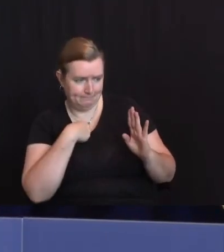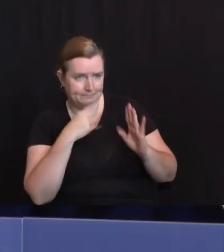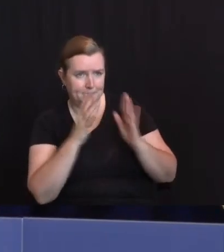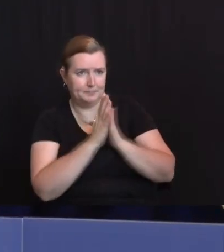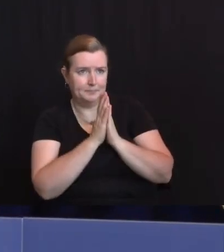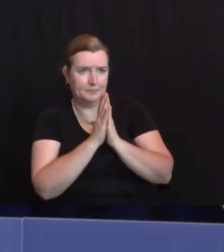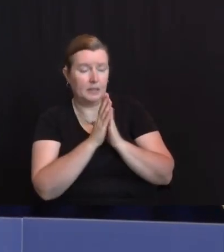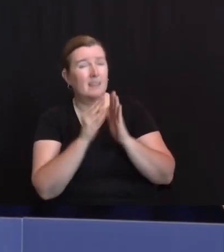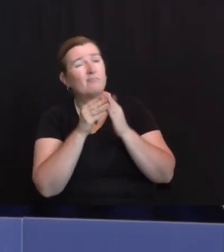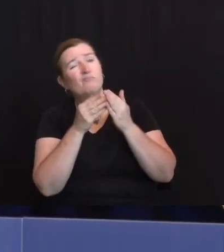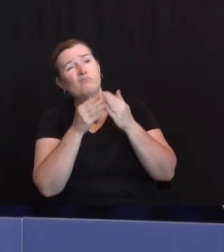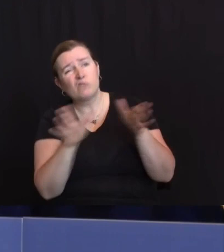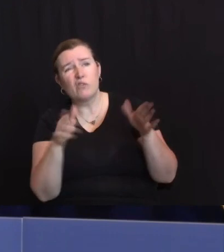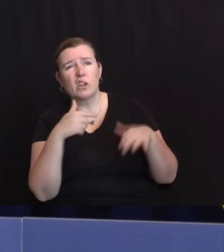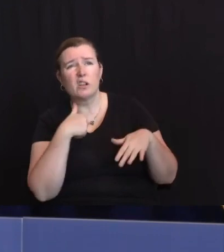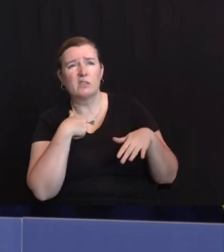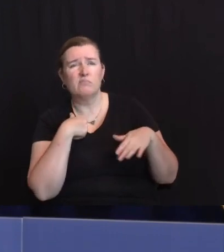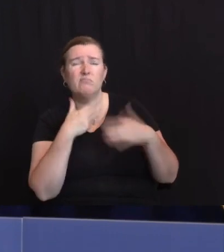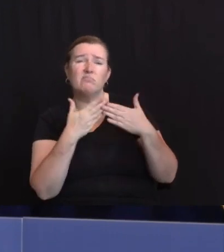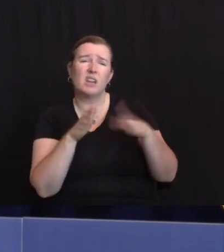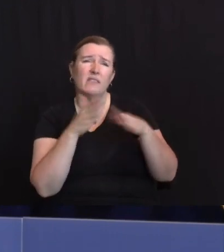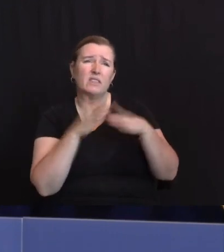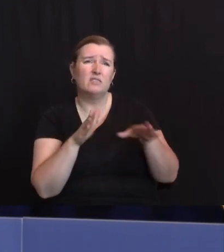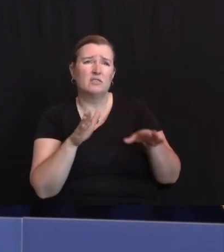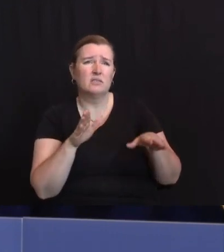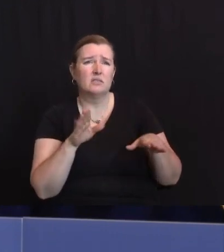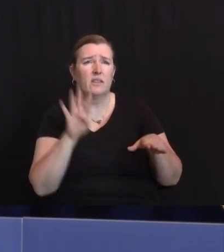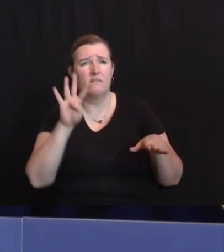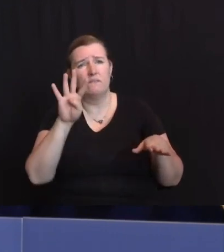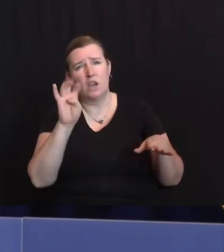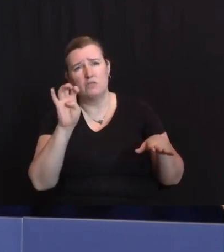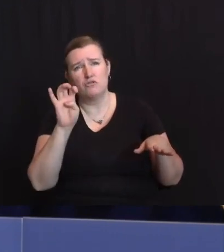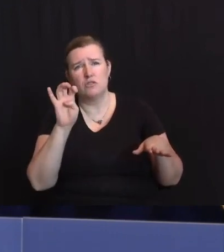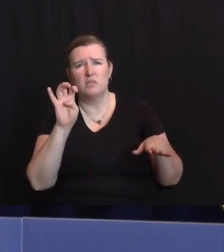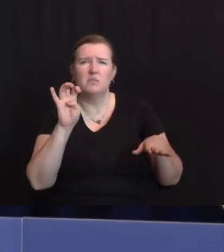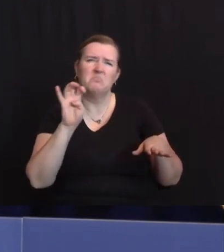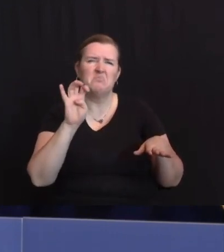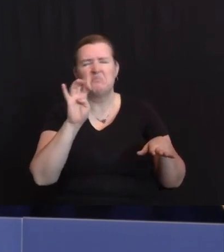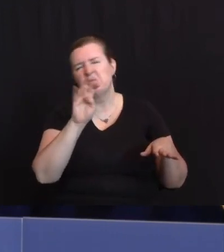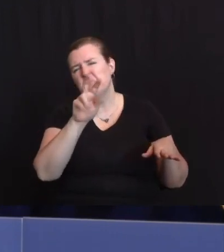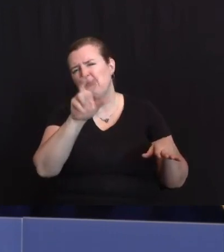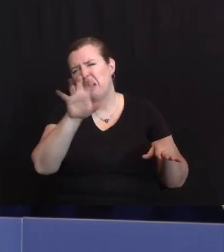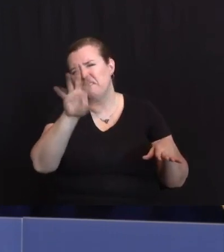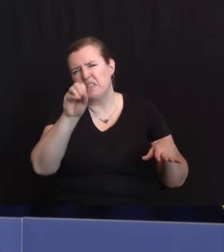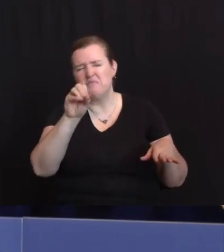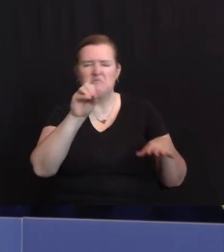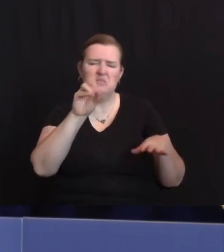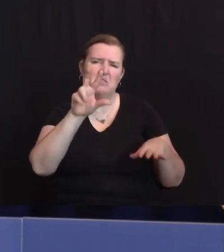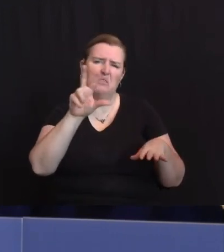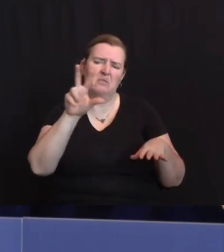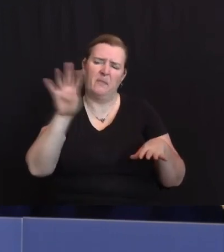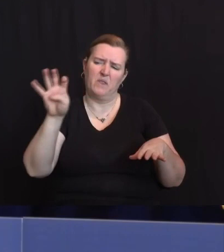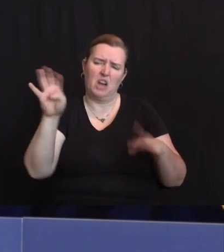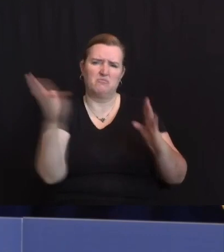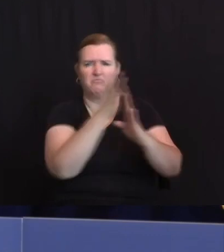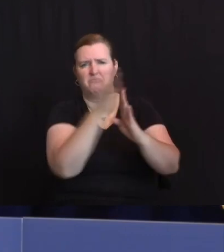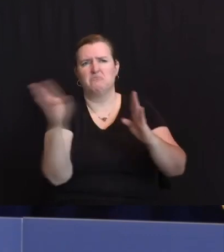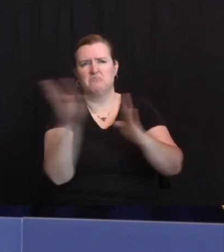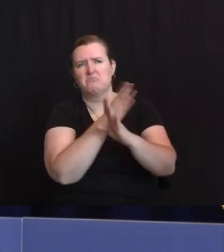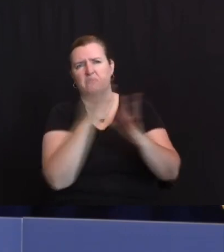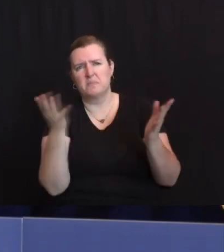generally we're average 350 to 400 patients that are half COVID positive,